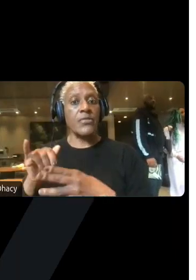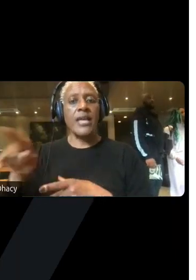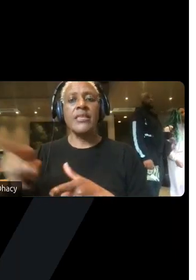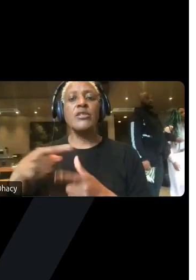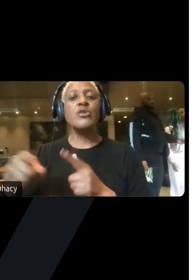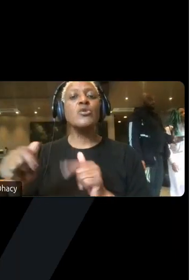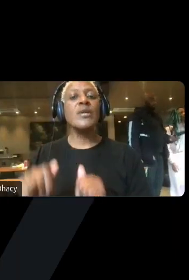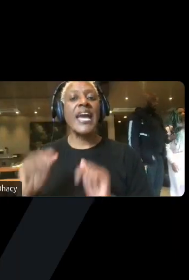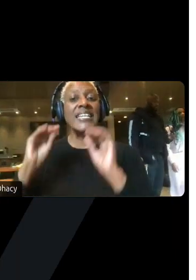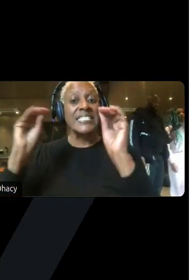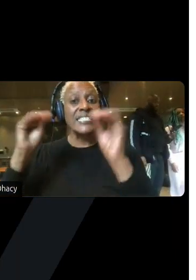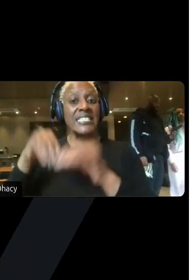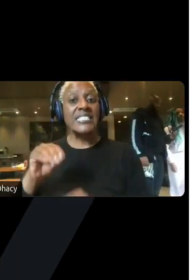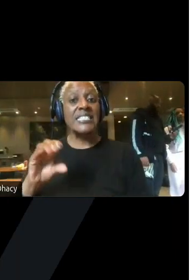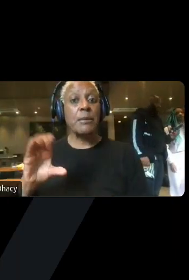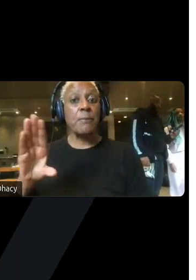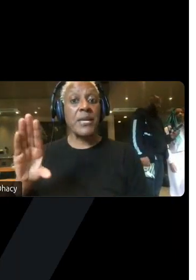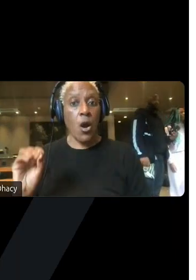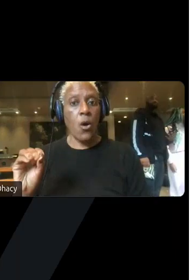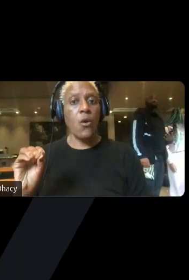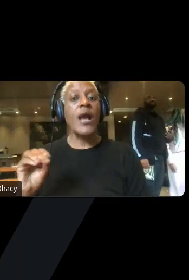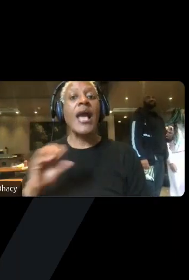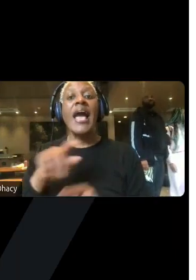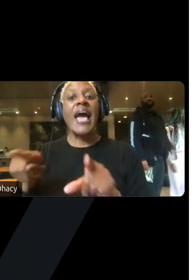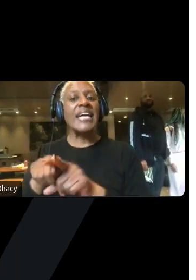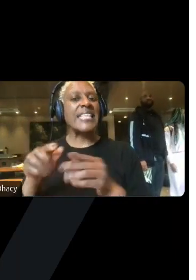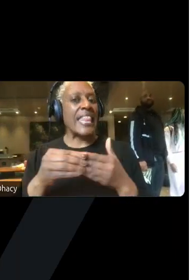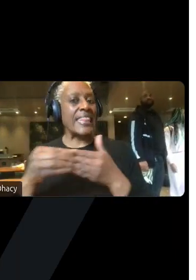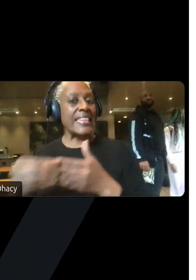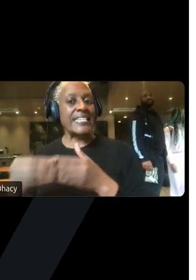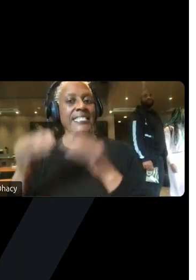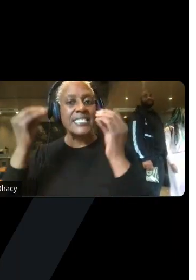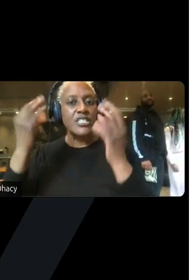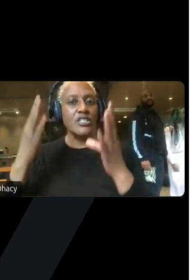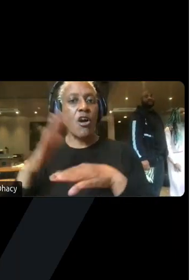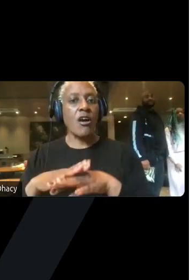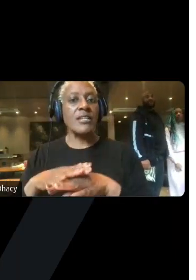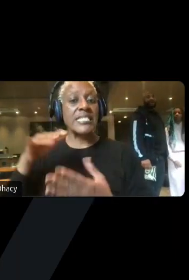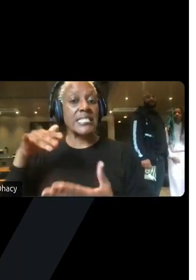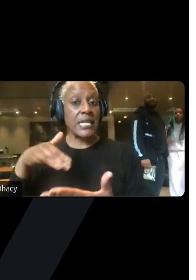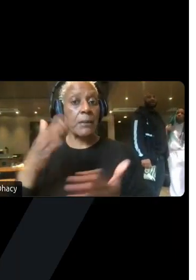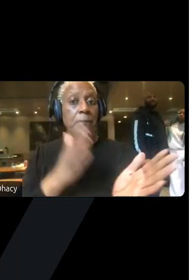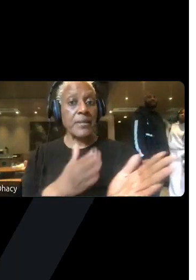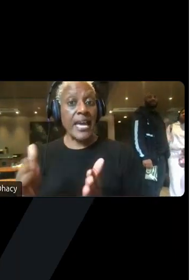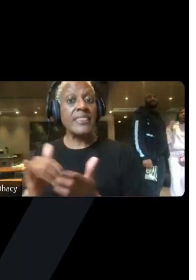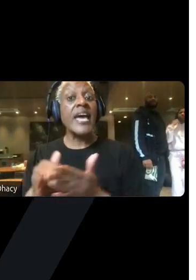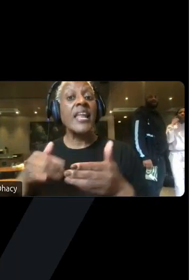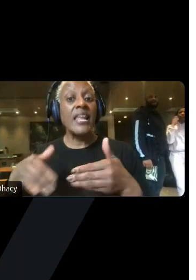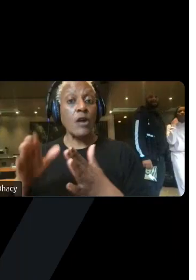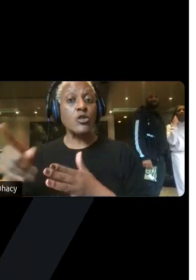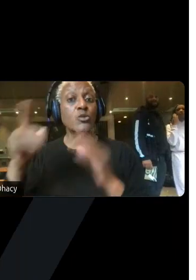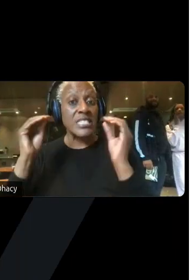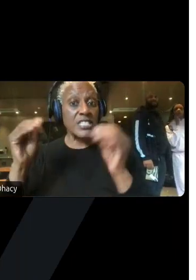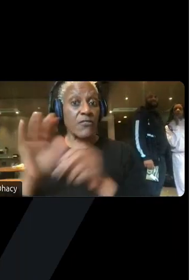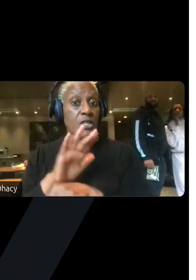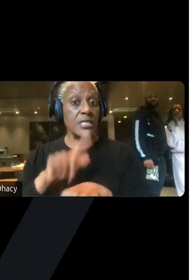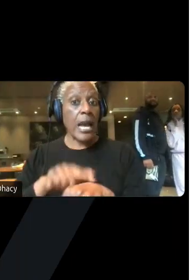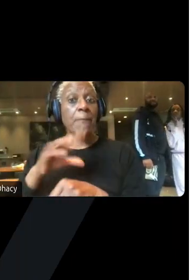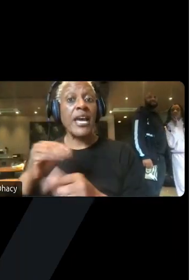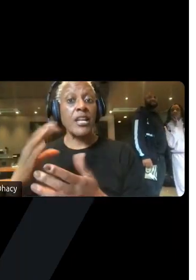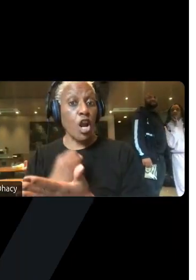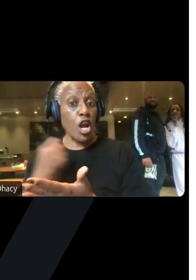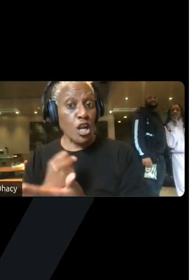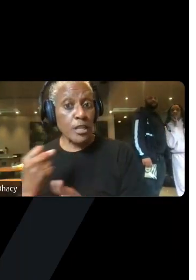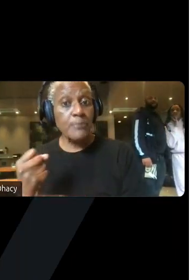lead teacher on a study plan, which allows you to teach full-time and earn a salary while completing your